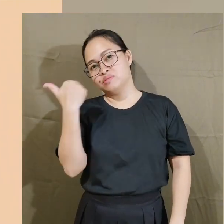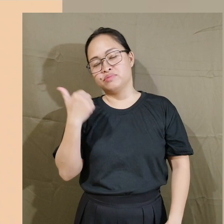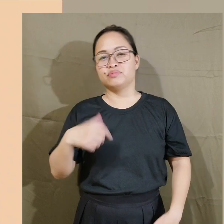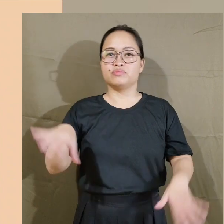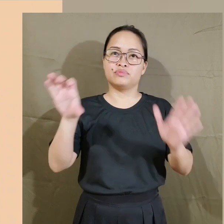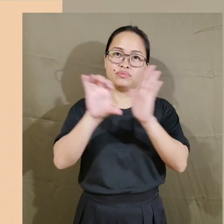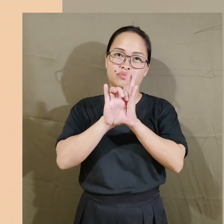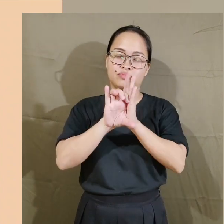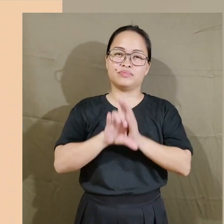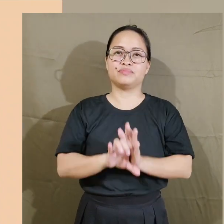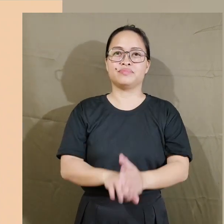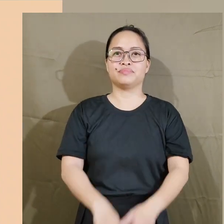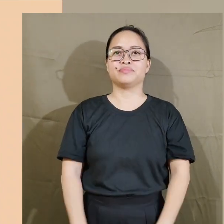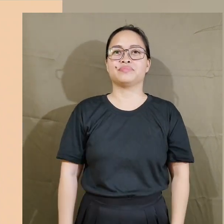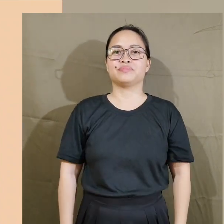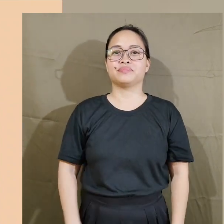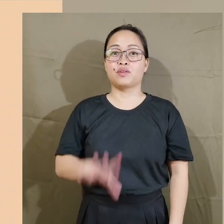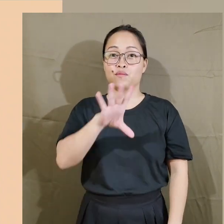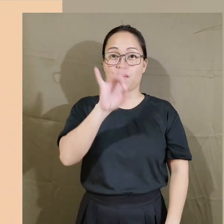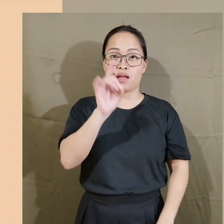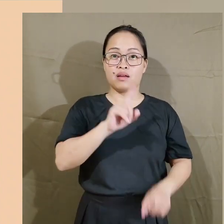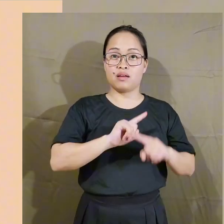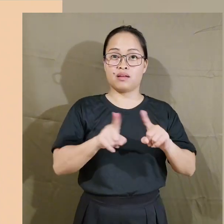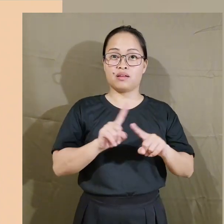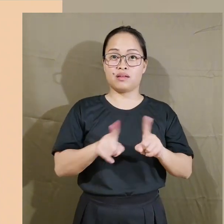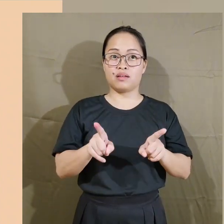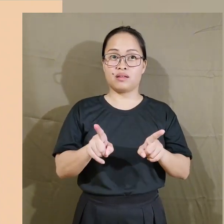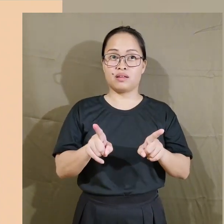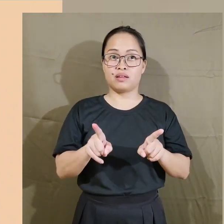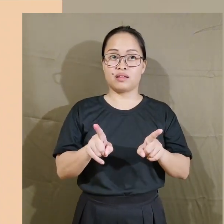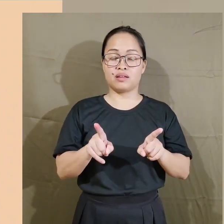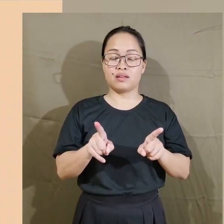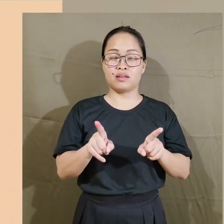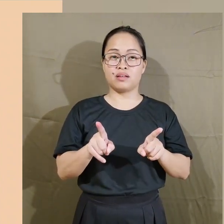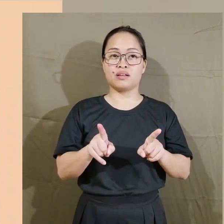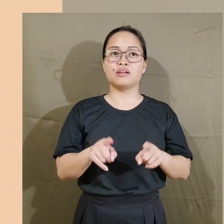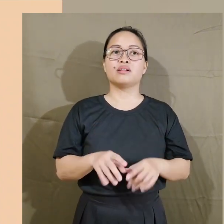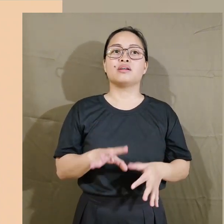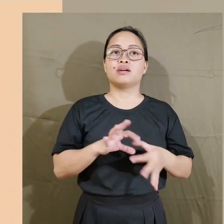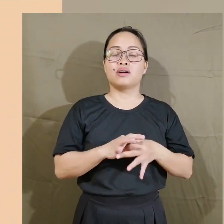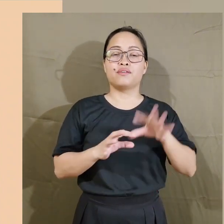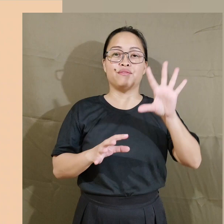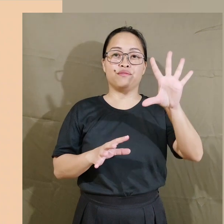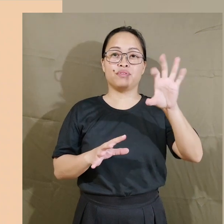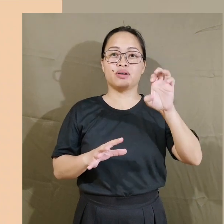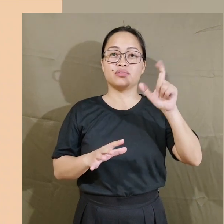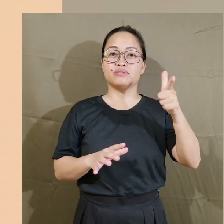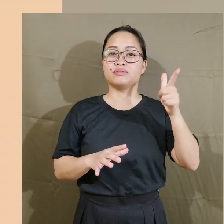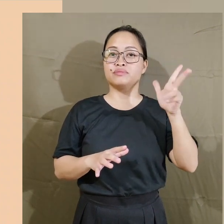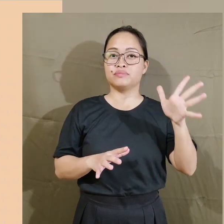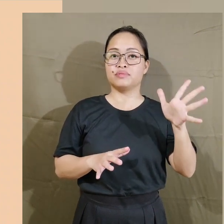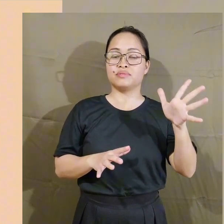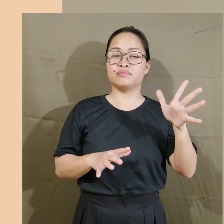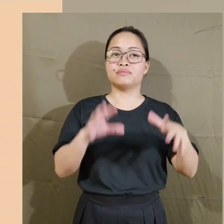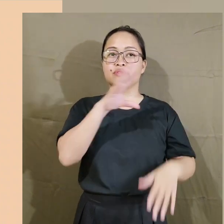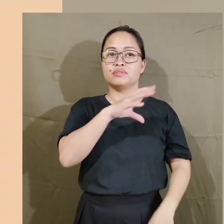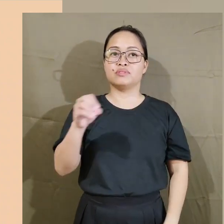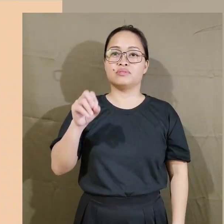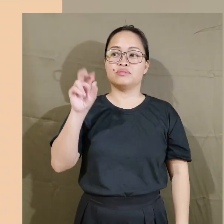Another example. Find the difference between 525